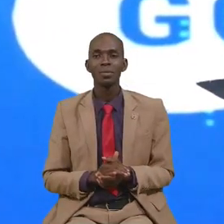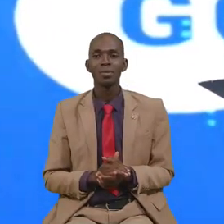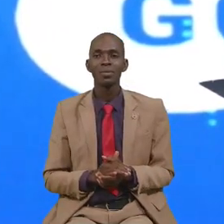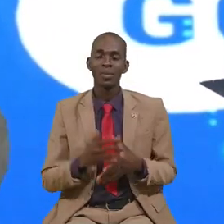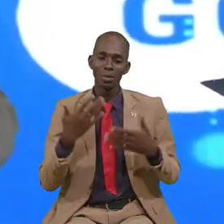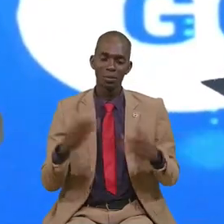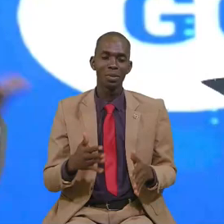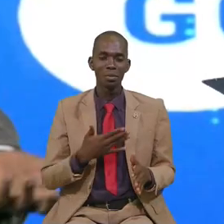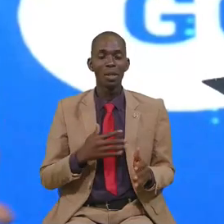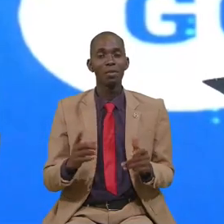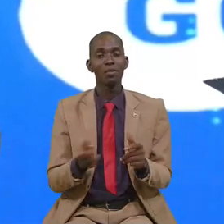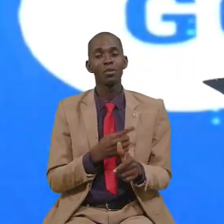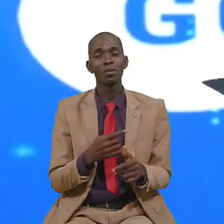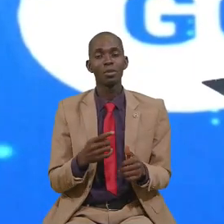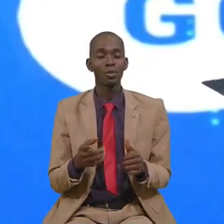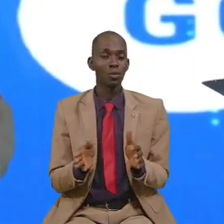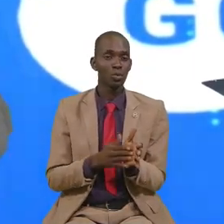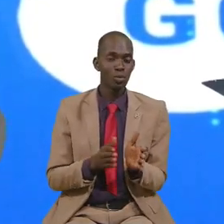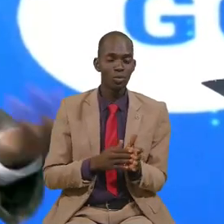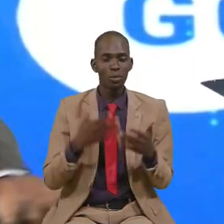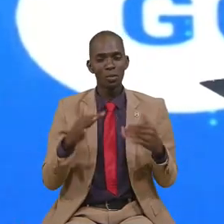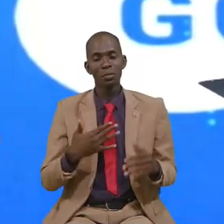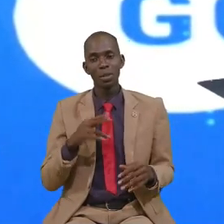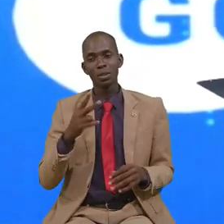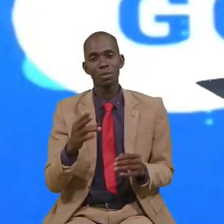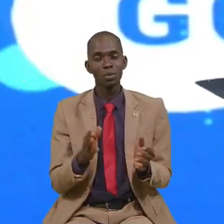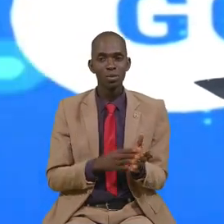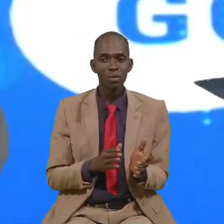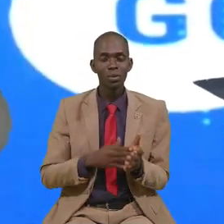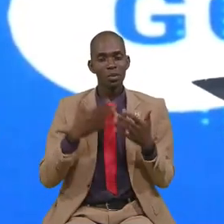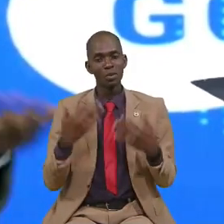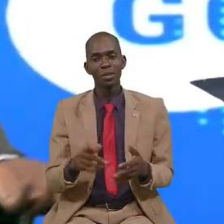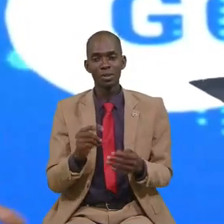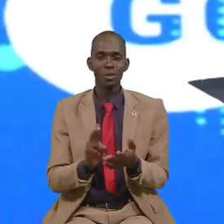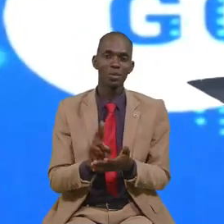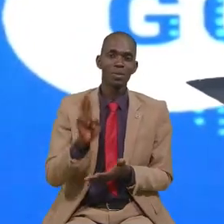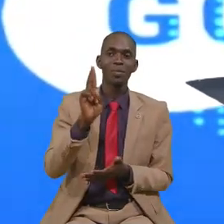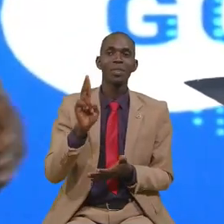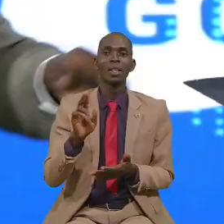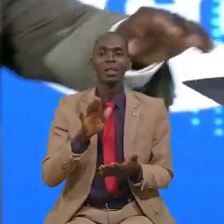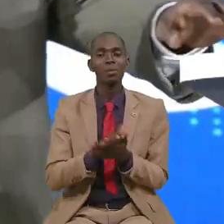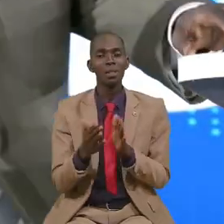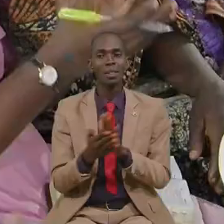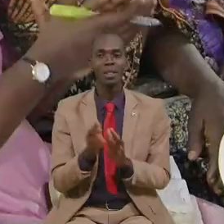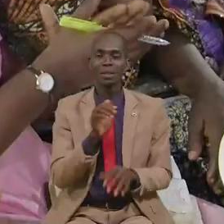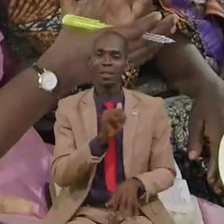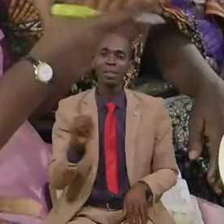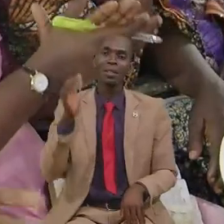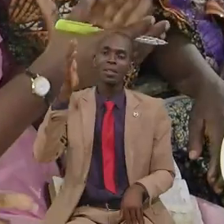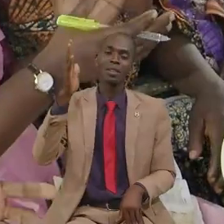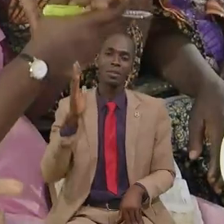primary, finished secondary, finished university, became a lecturer